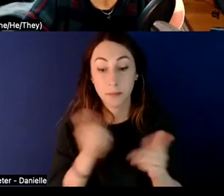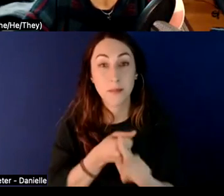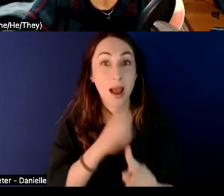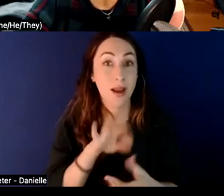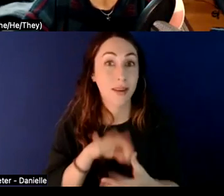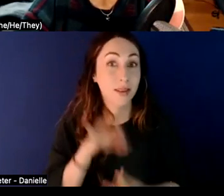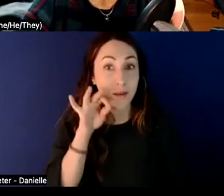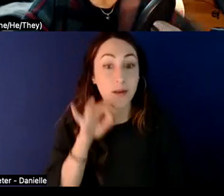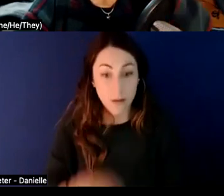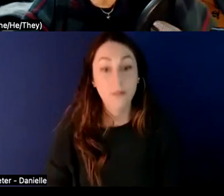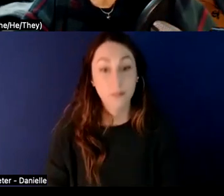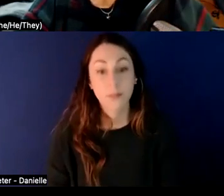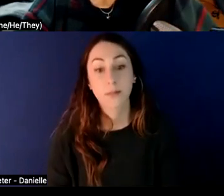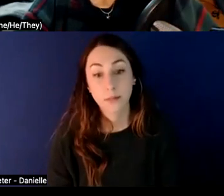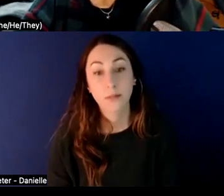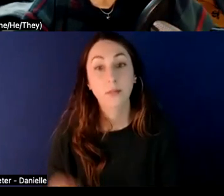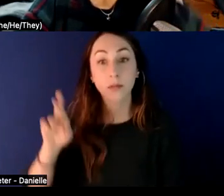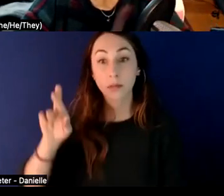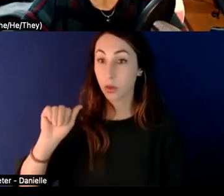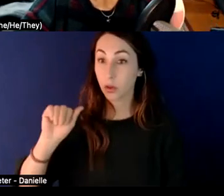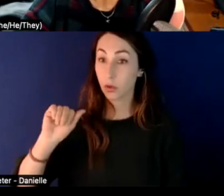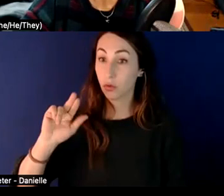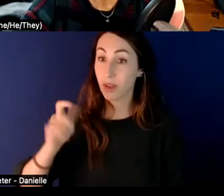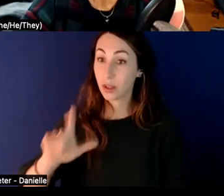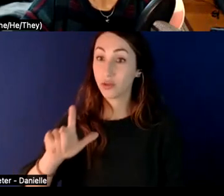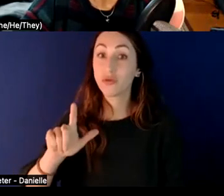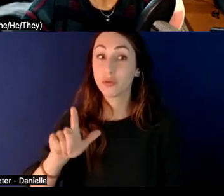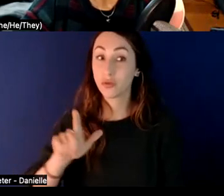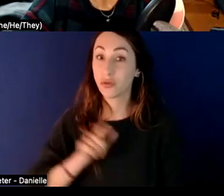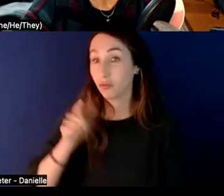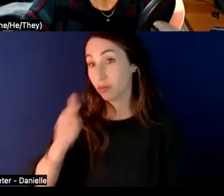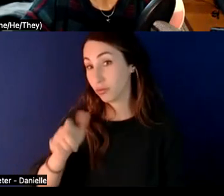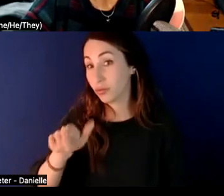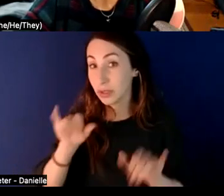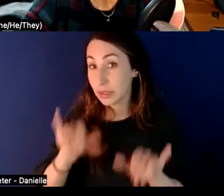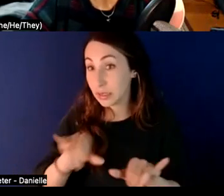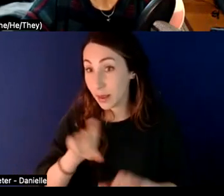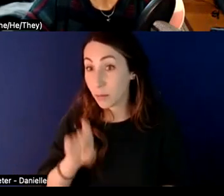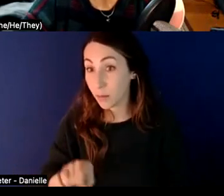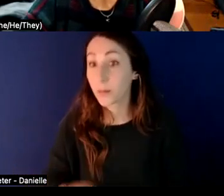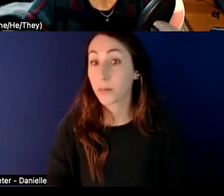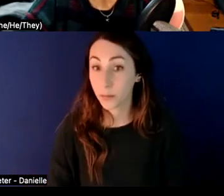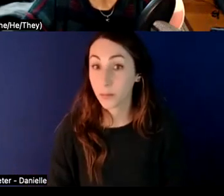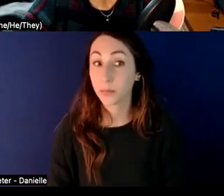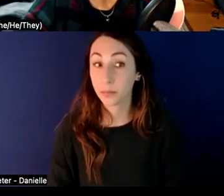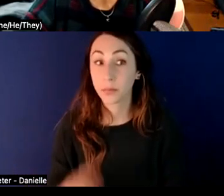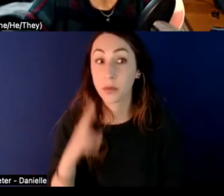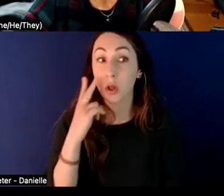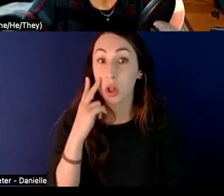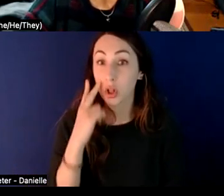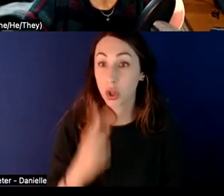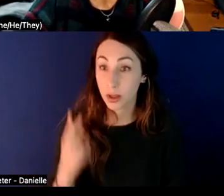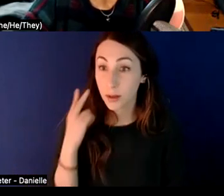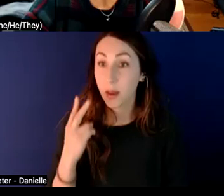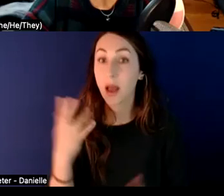like that. Rachel, I would love to go to you with this question next. Looking back, what